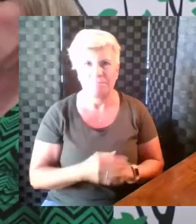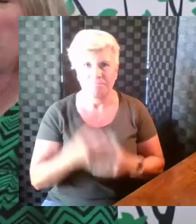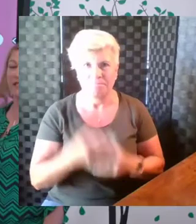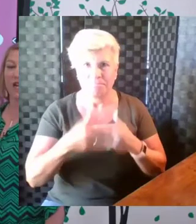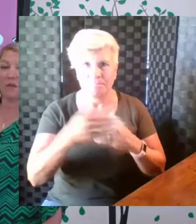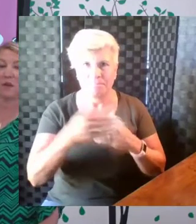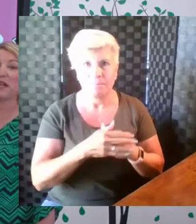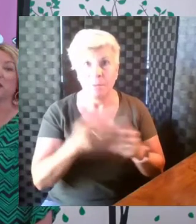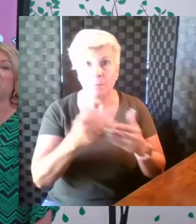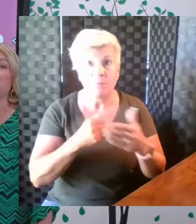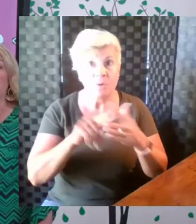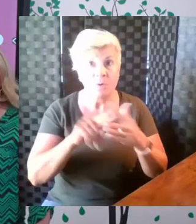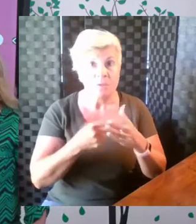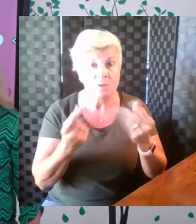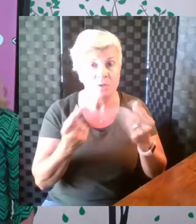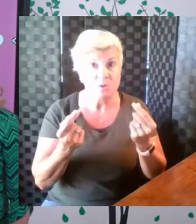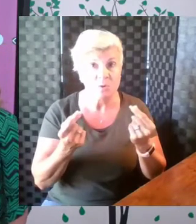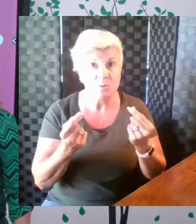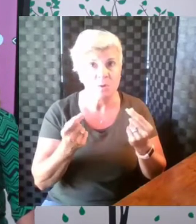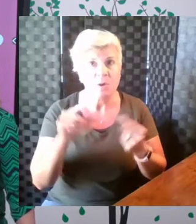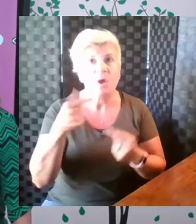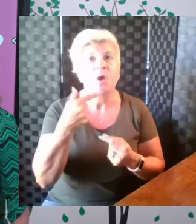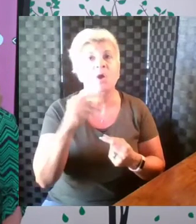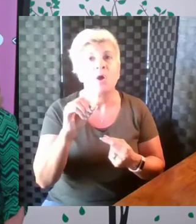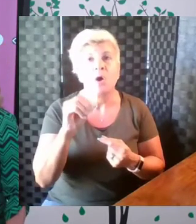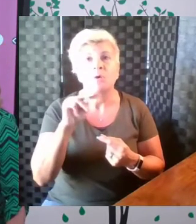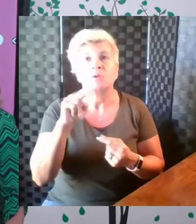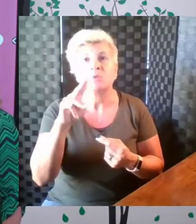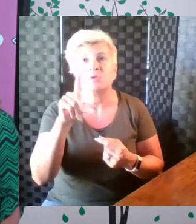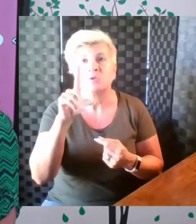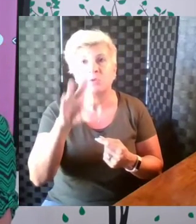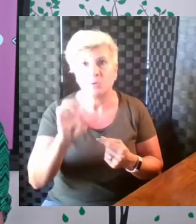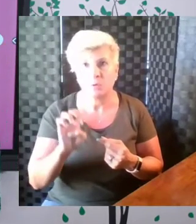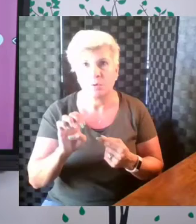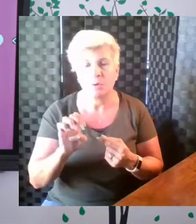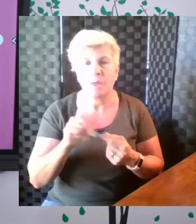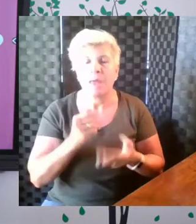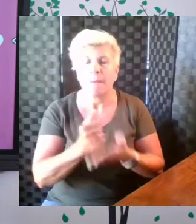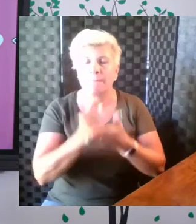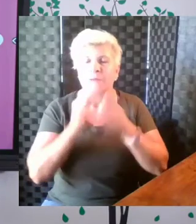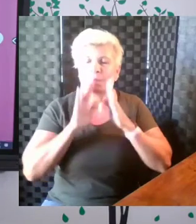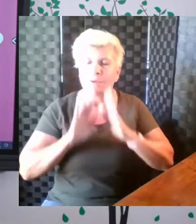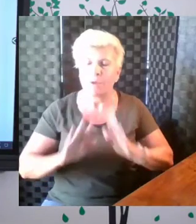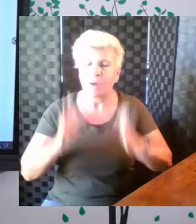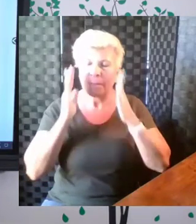And before we start, we want to do a go noodle so that we can get calm, alert, and ready to learn.